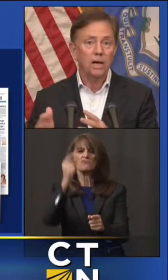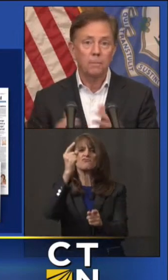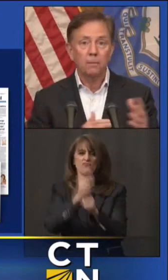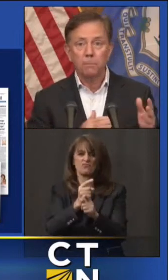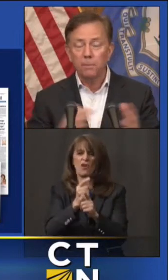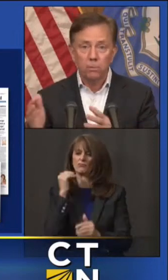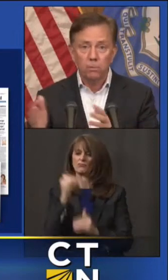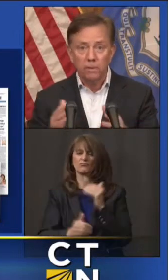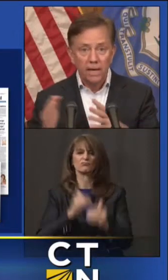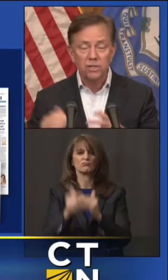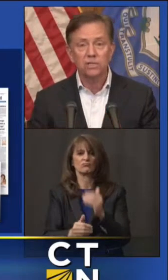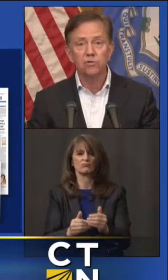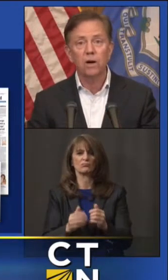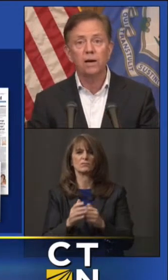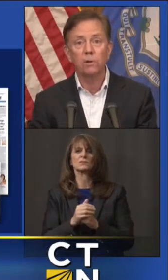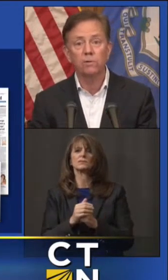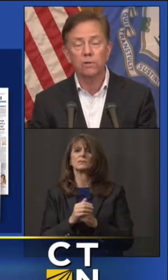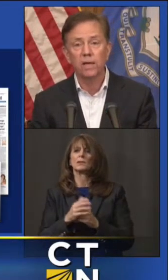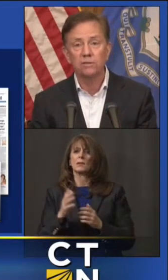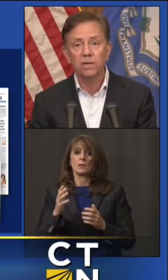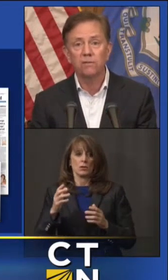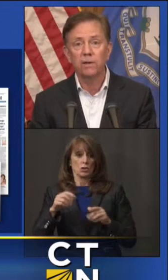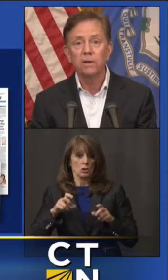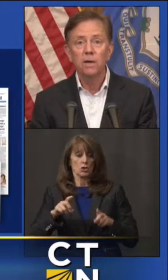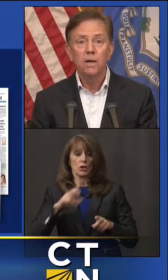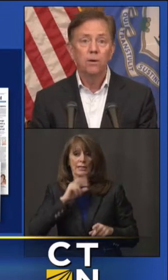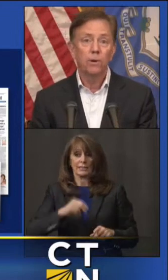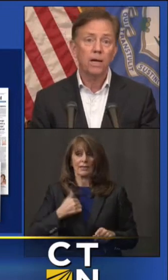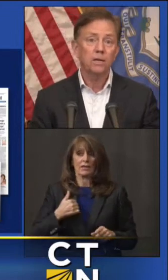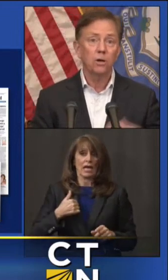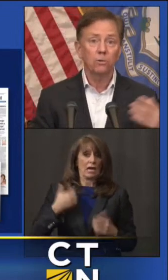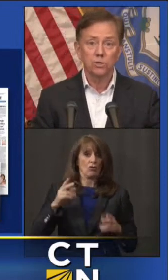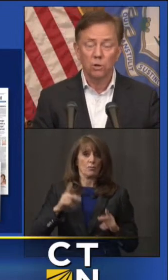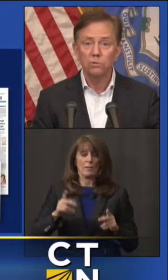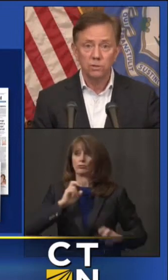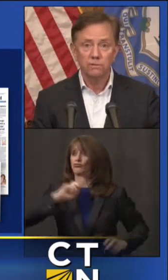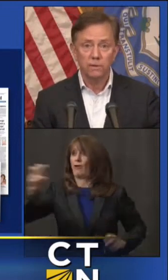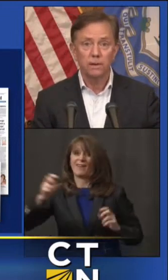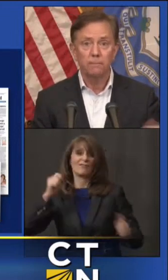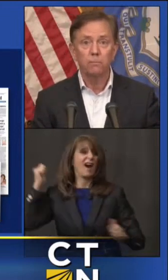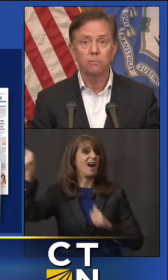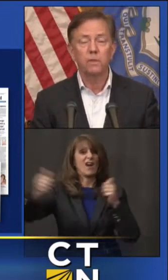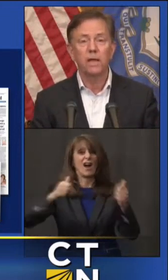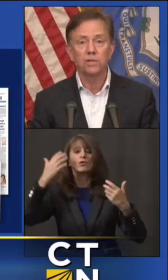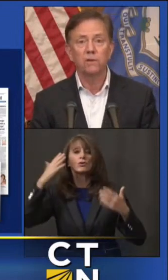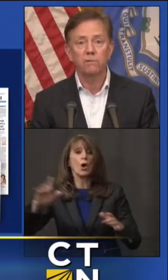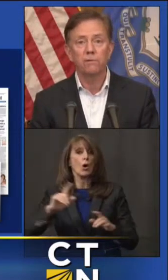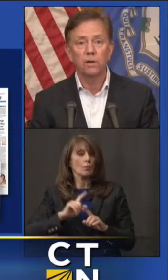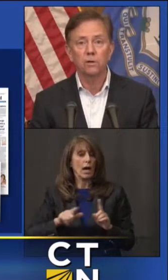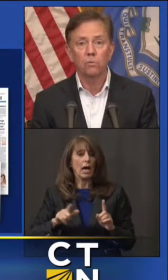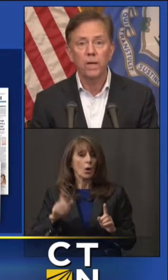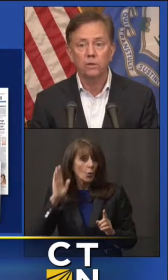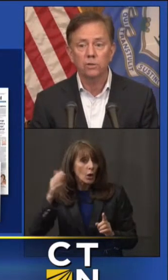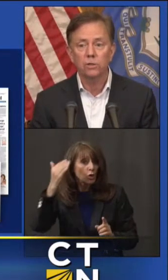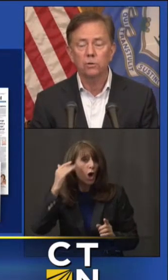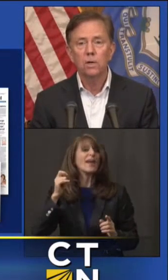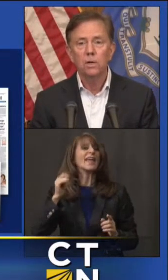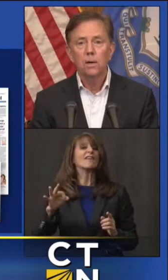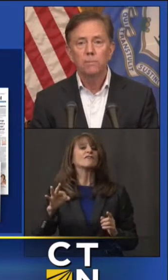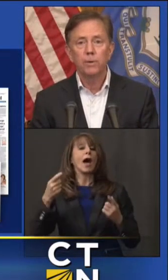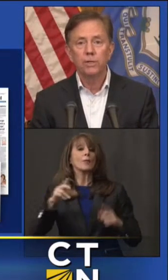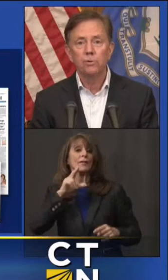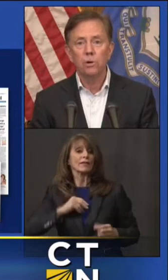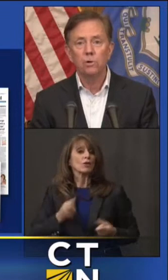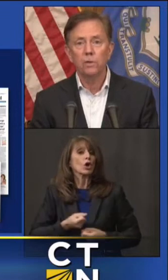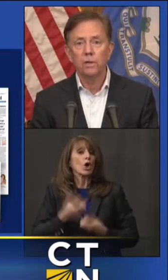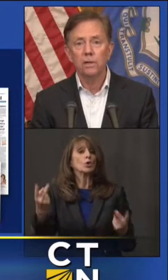lot about people, excess travel over Thanksgiving. We're not going to know the results of Thanksgiving for another week or two, but